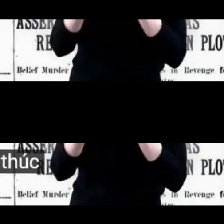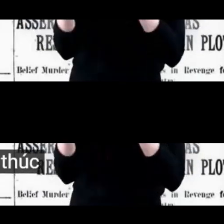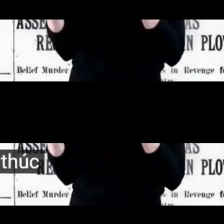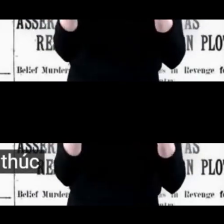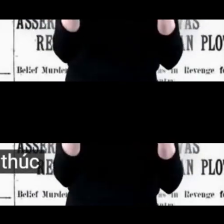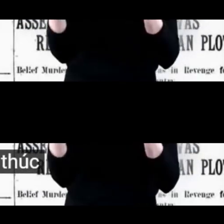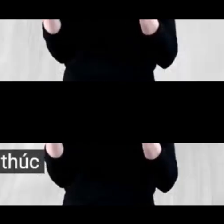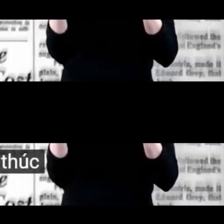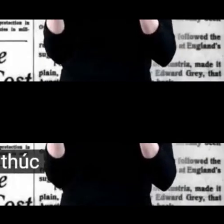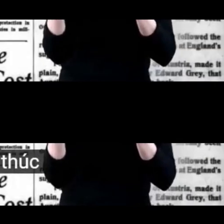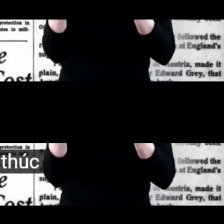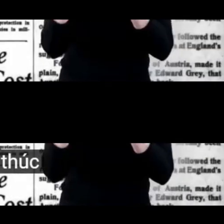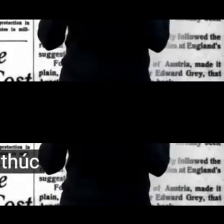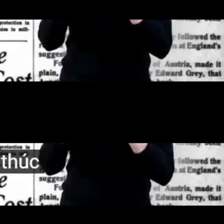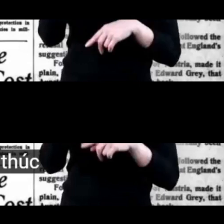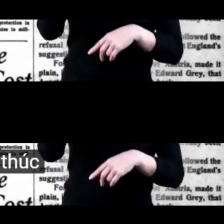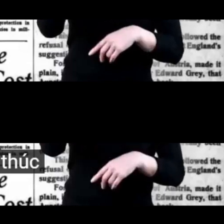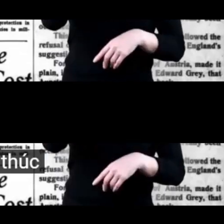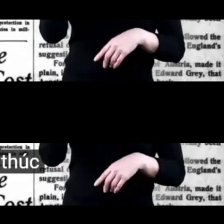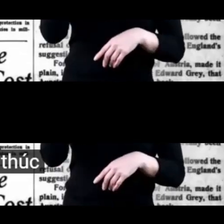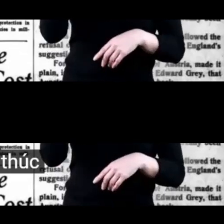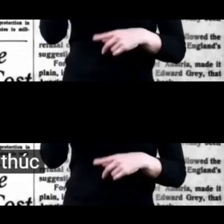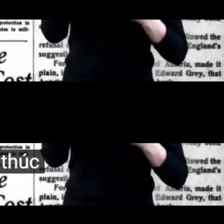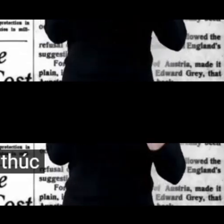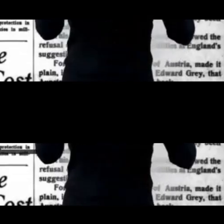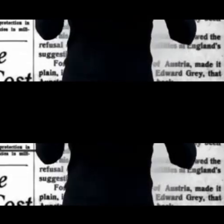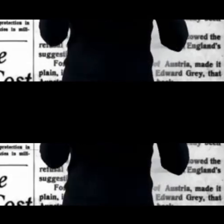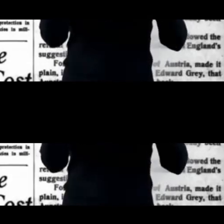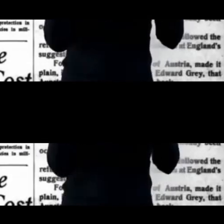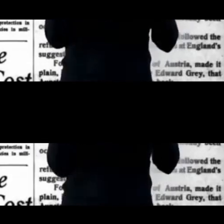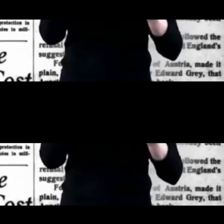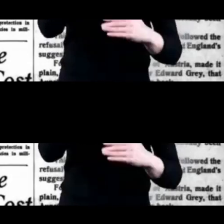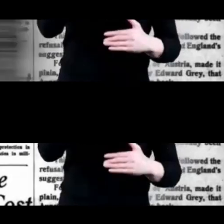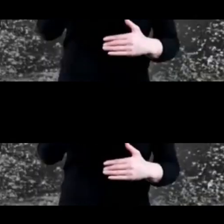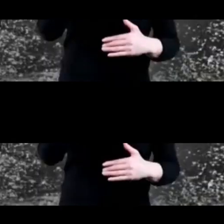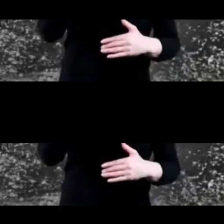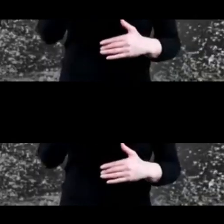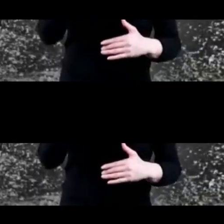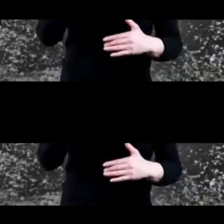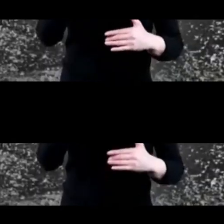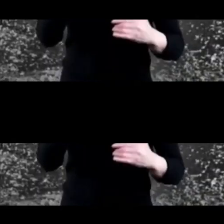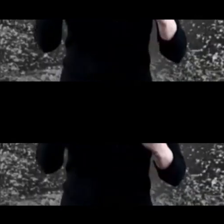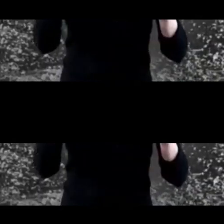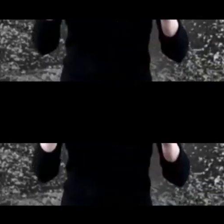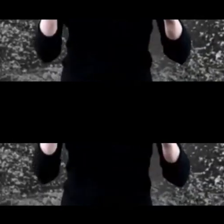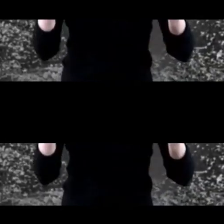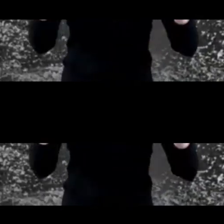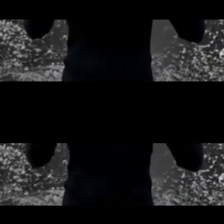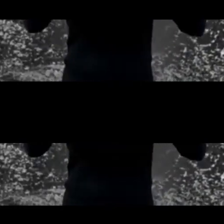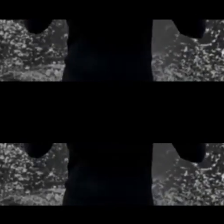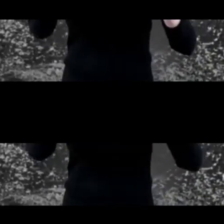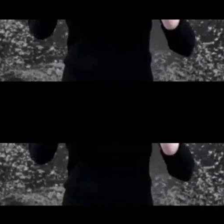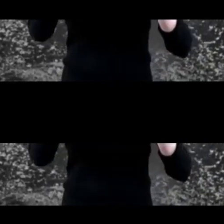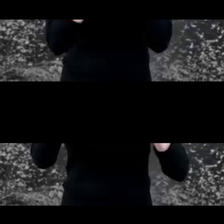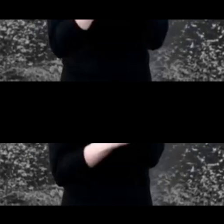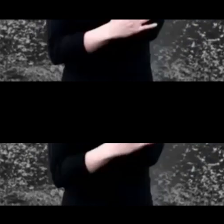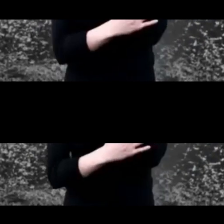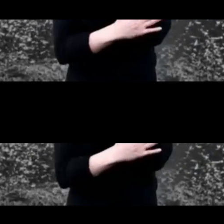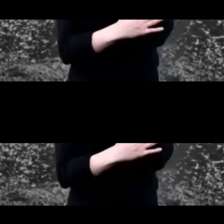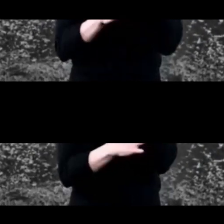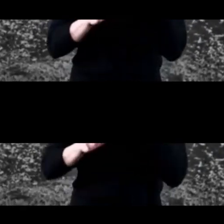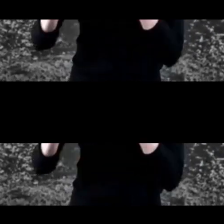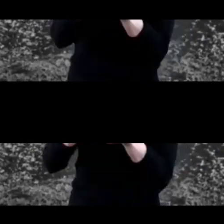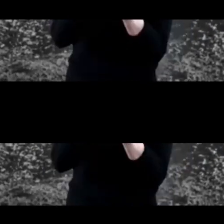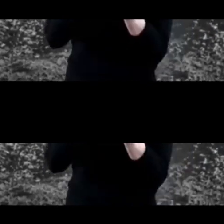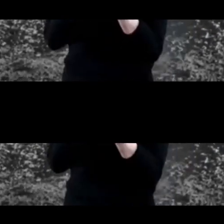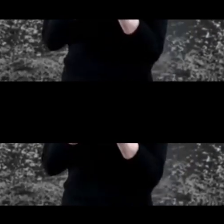All Wars. Austria-Hungary declared war against Serbia. Quickly, alliances were made, and countries throughout